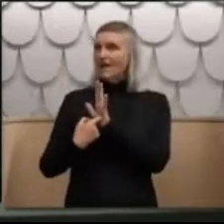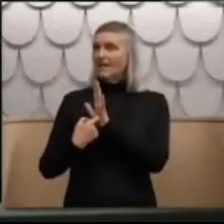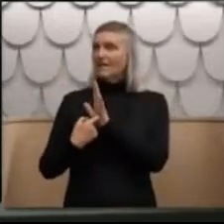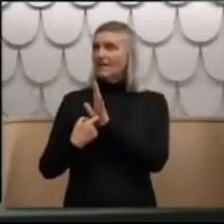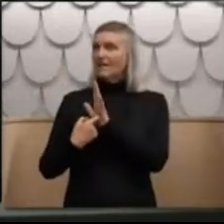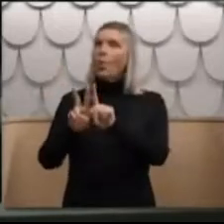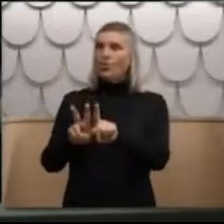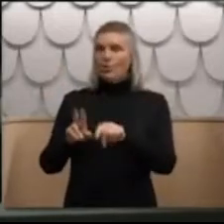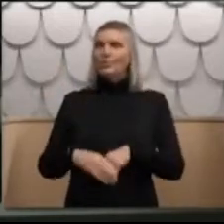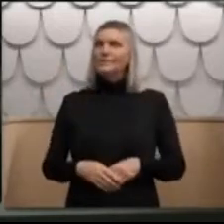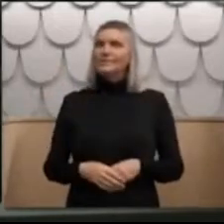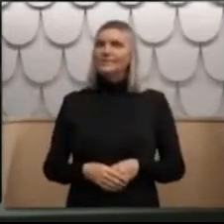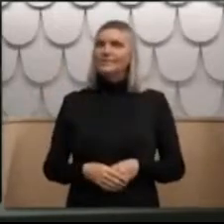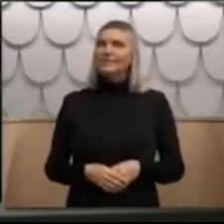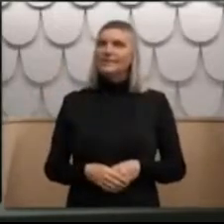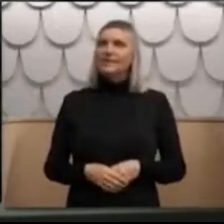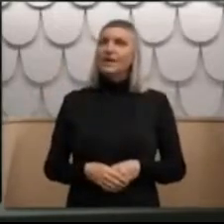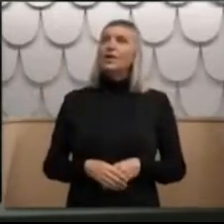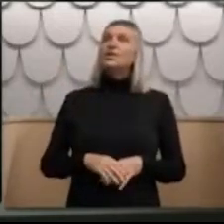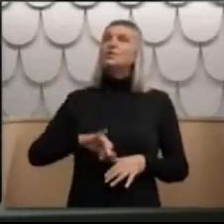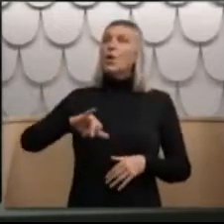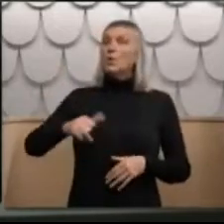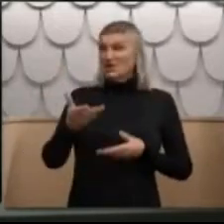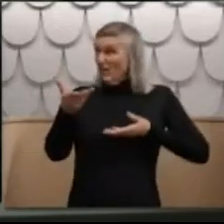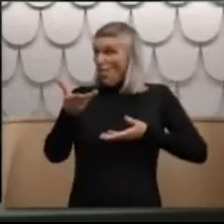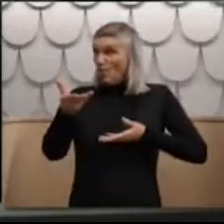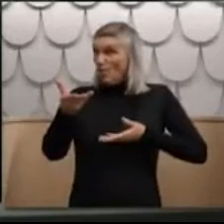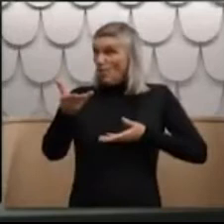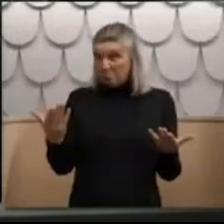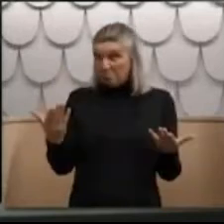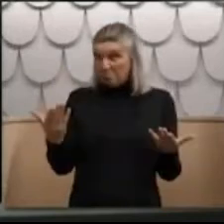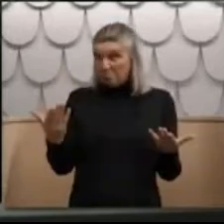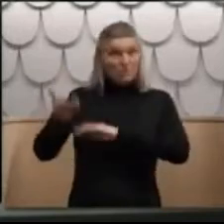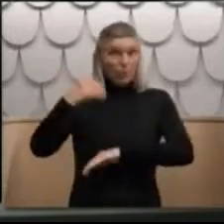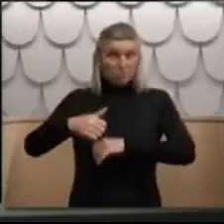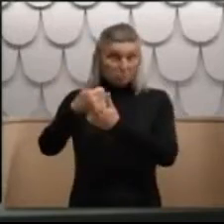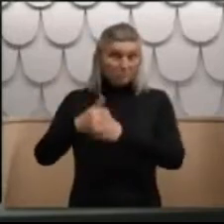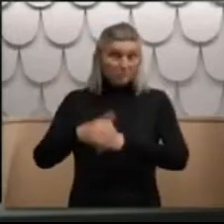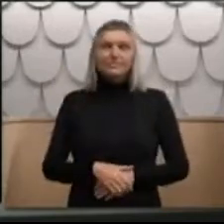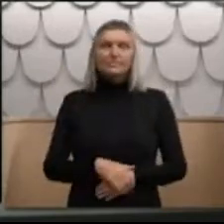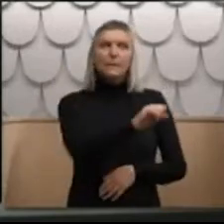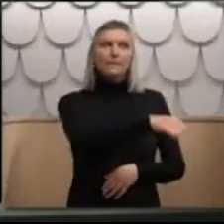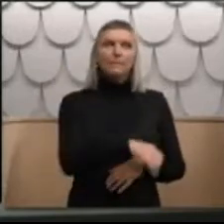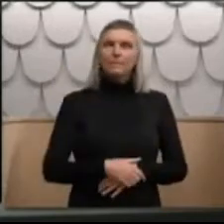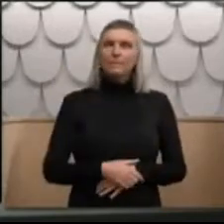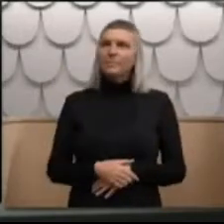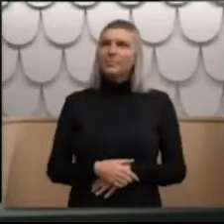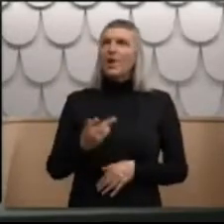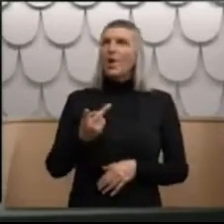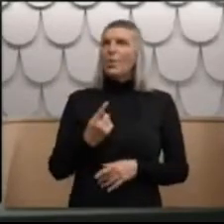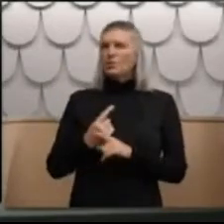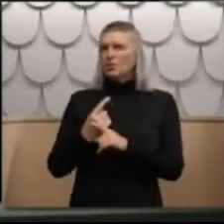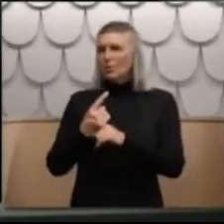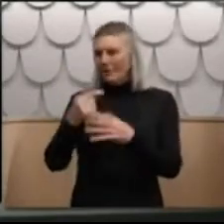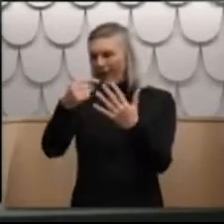you as well, ne? Yeah. So we're just going to have a kōrero, ne? Just like we have before, yep. And we'll just talk about some